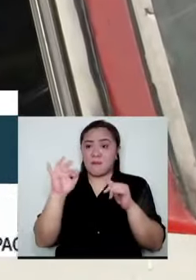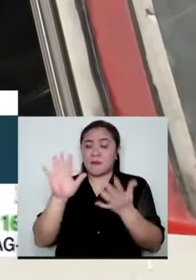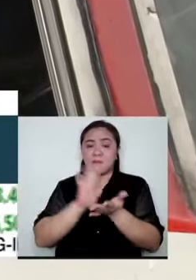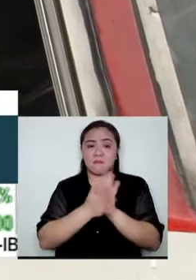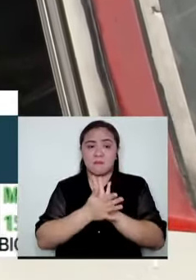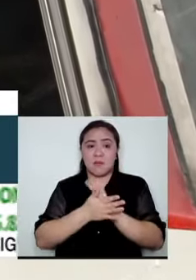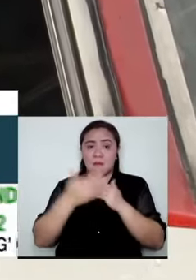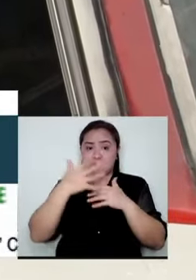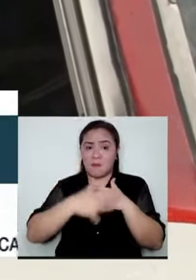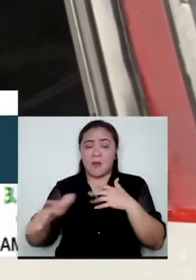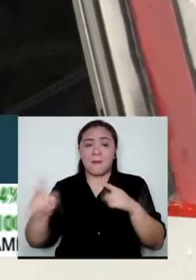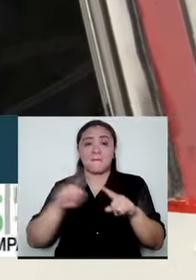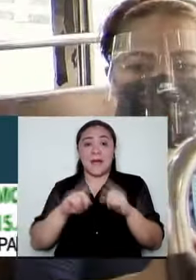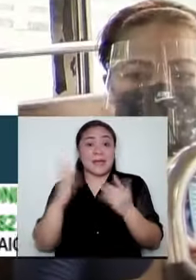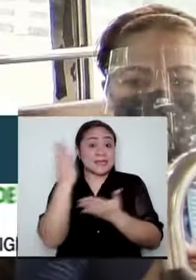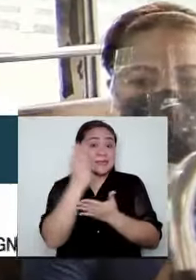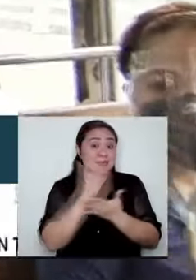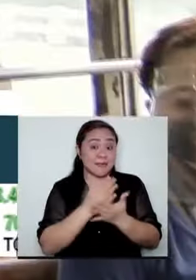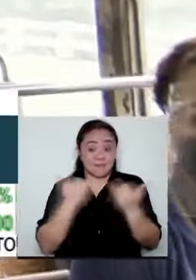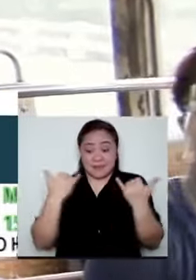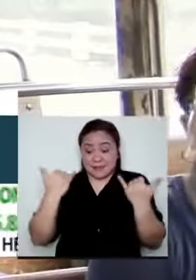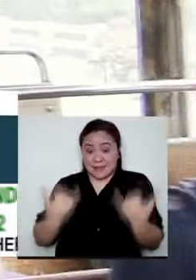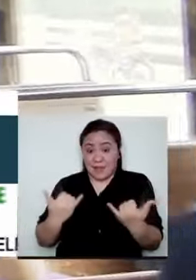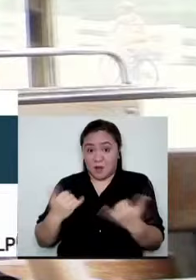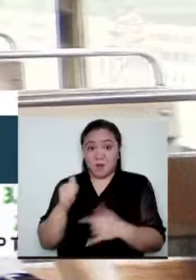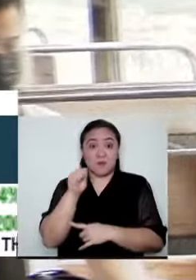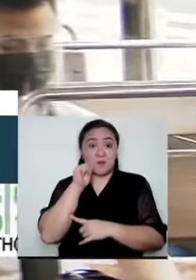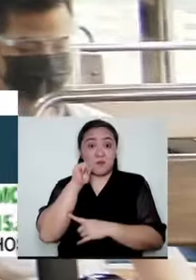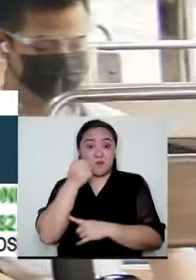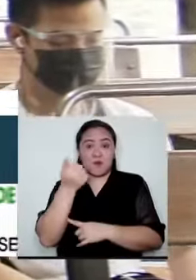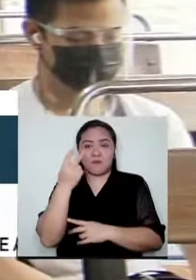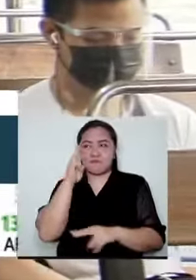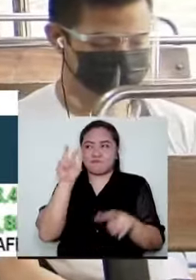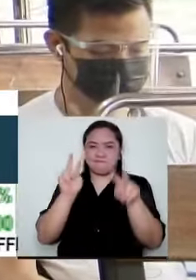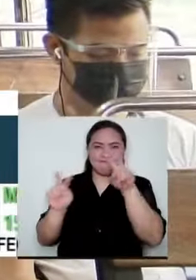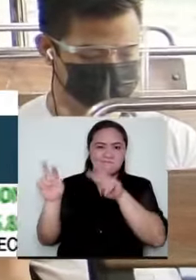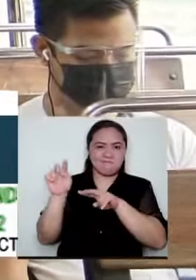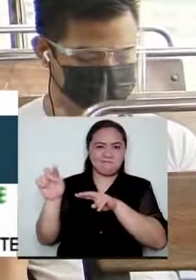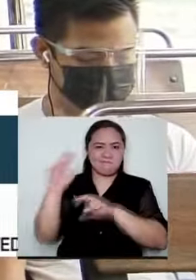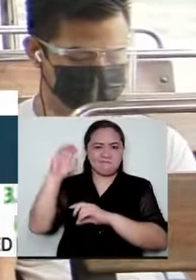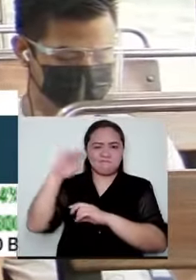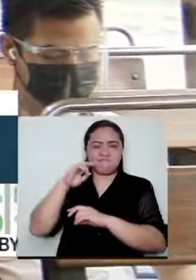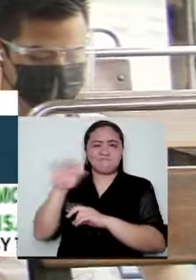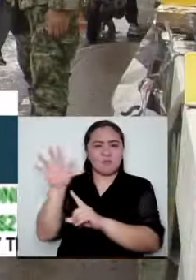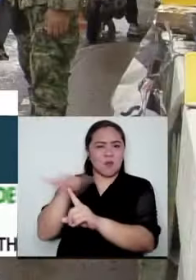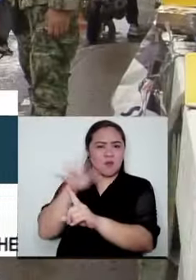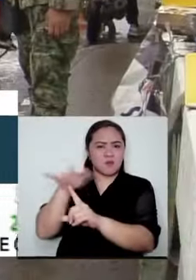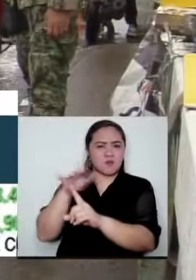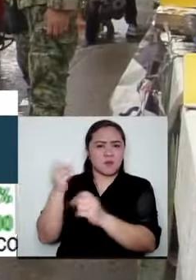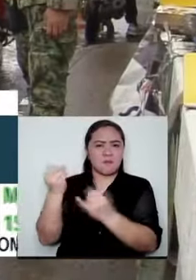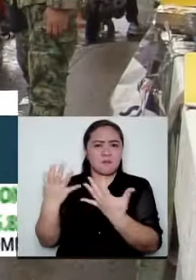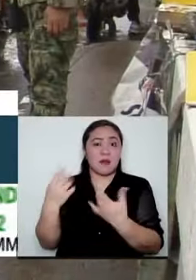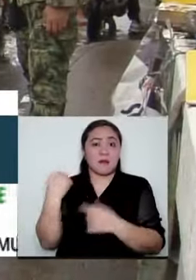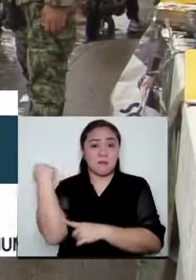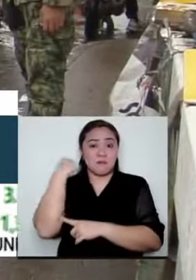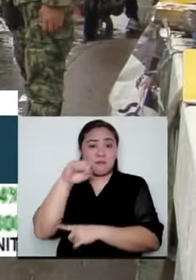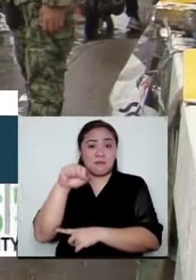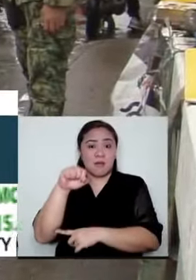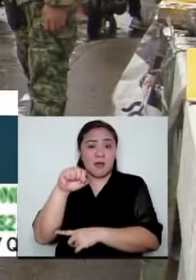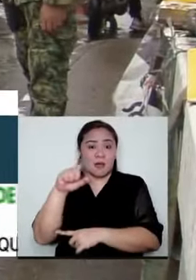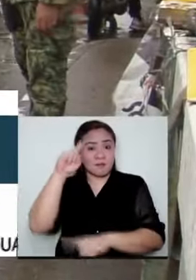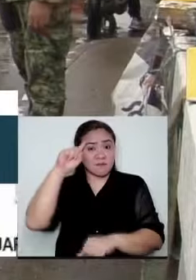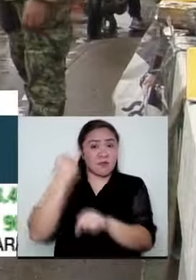point is, if during this day and tomorrow, we will see a lot of motorists na nagbabiolate nito, ay wala tayong magagawa kung